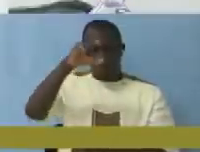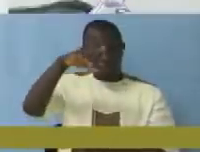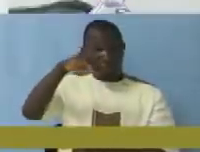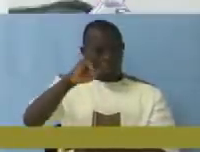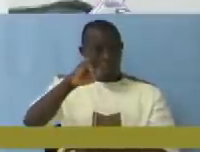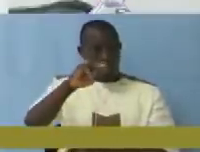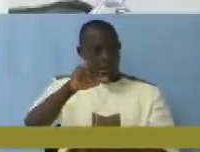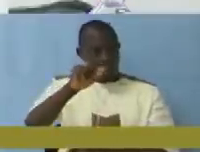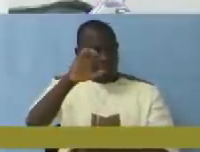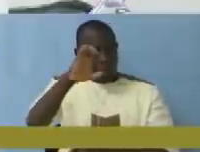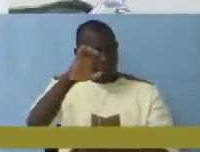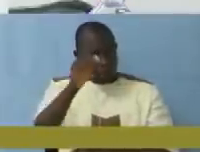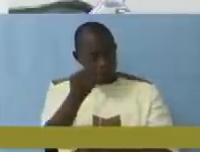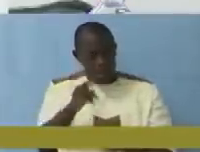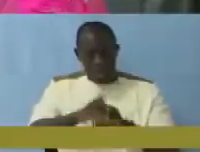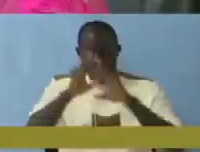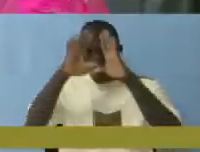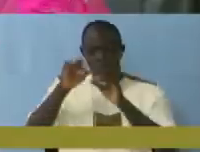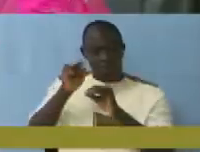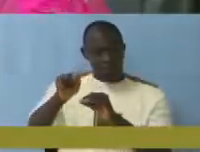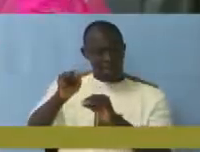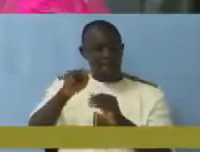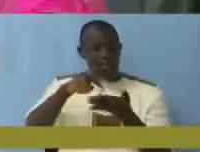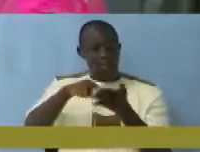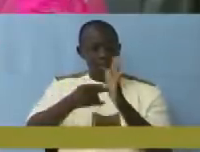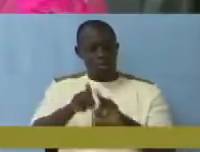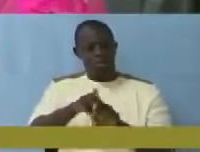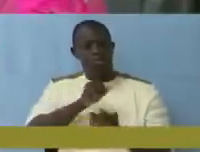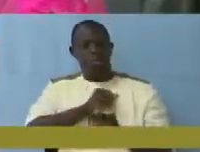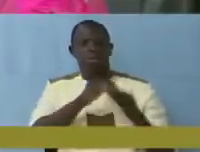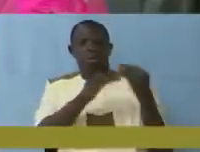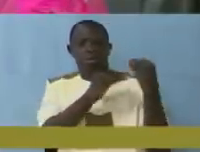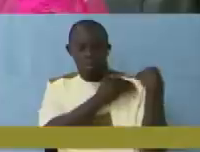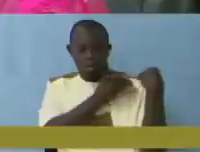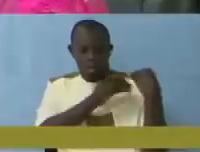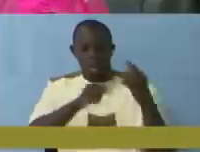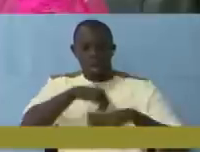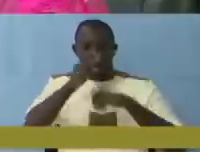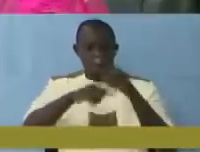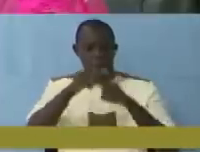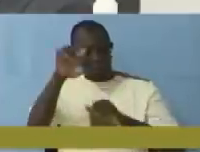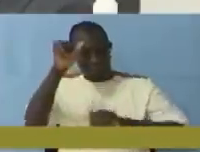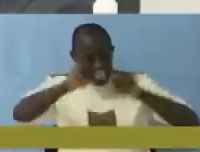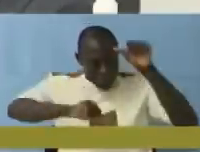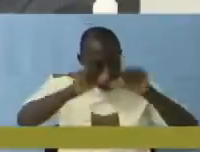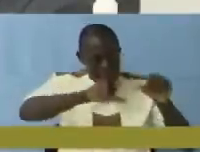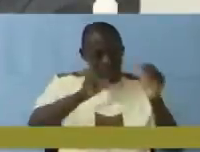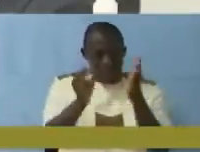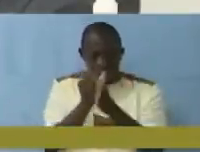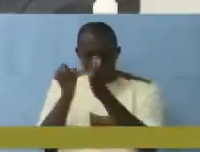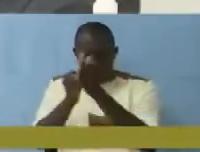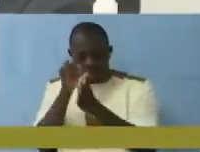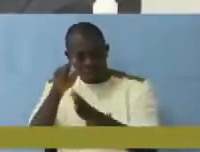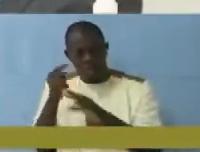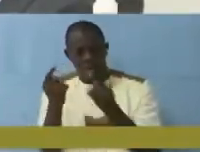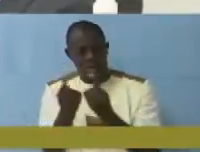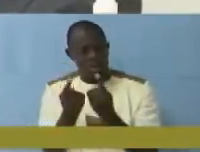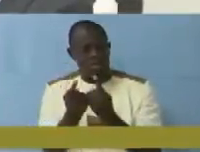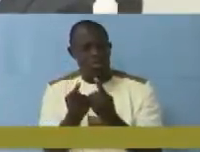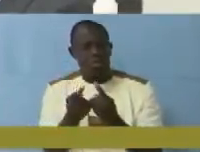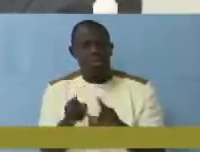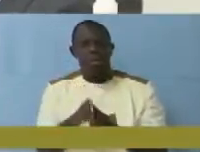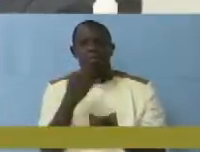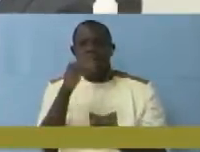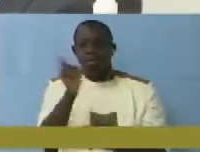lafta kaitan di ka fa ko jango bunda me ka fa counter experience unit wala marta ko nyin kisikisi nyalan Is that